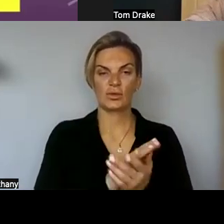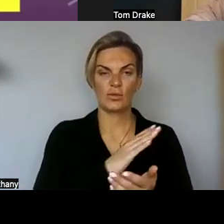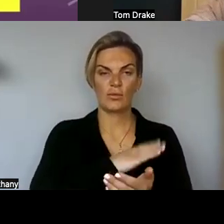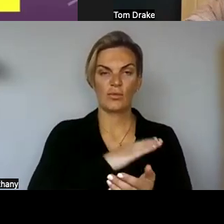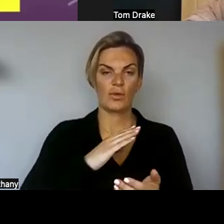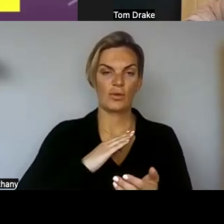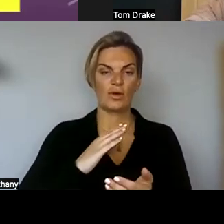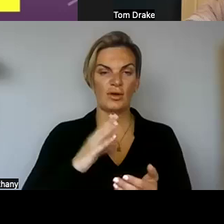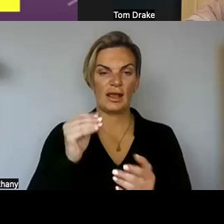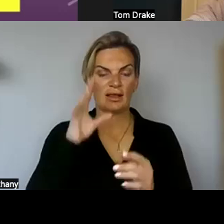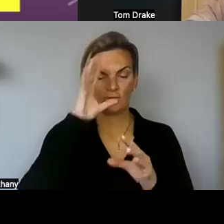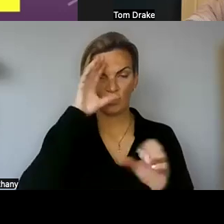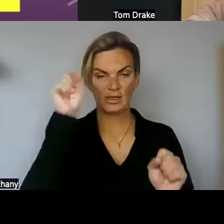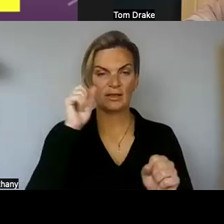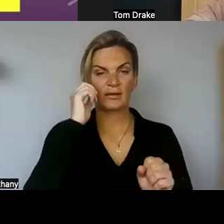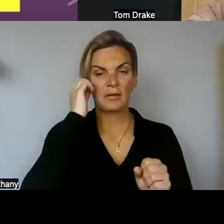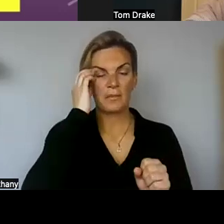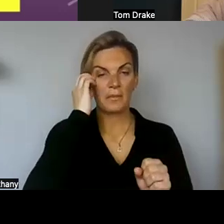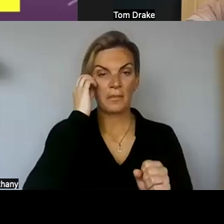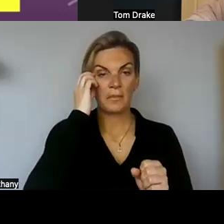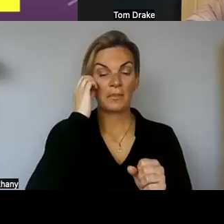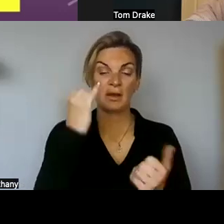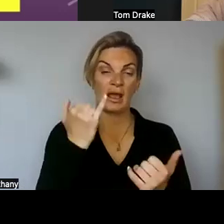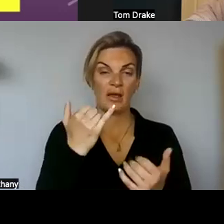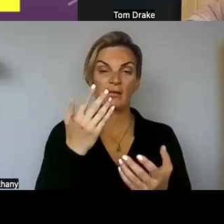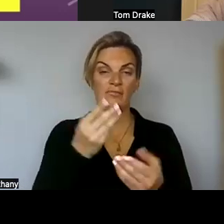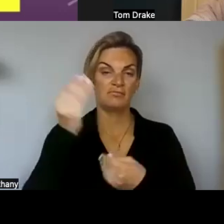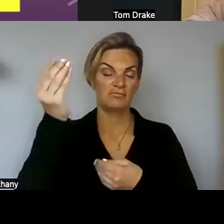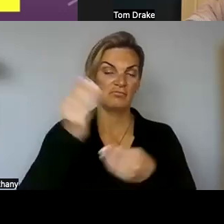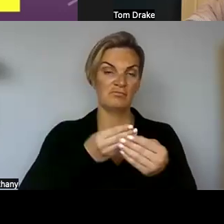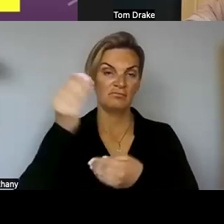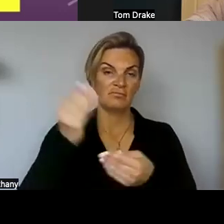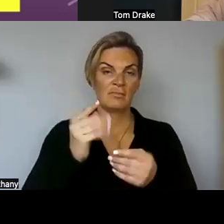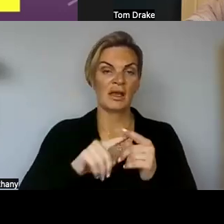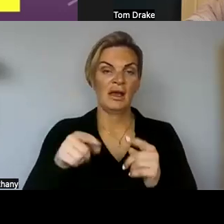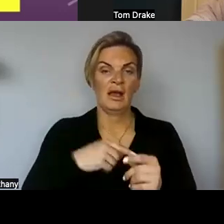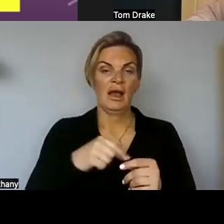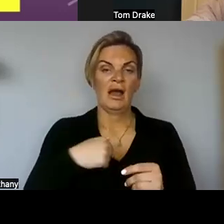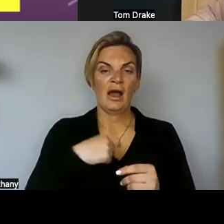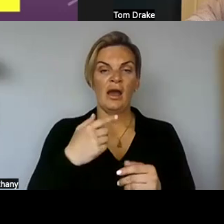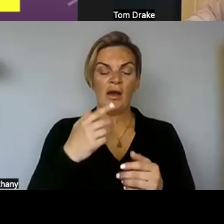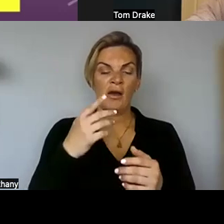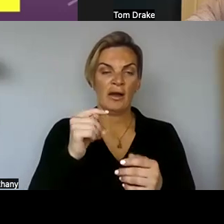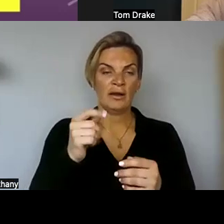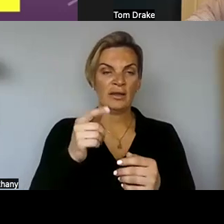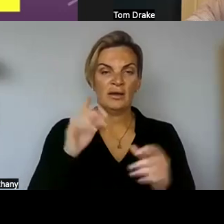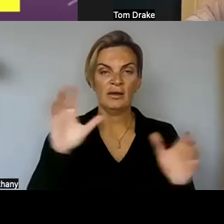now, honestly, but I would also be open to, pushing for an annual meeting between the two boards that was public, so that